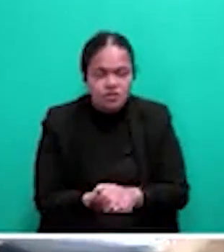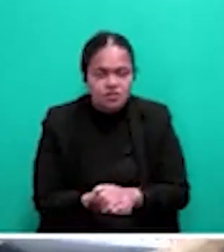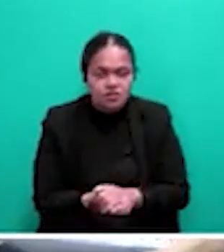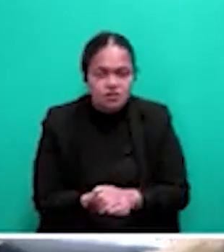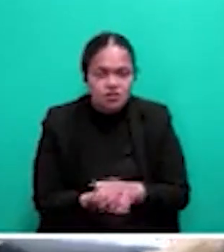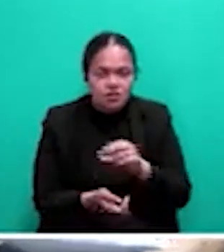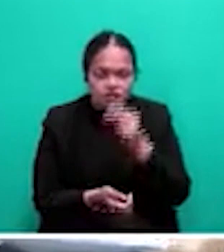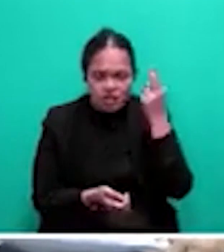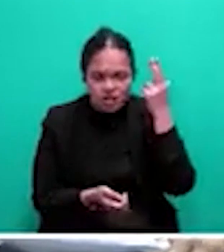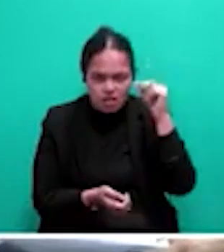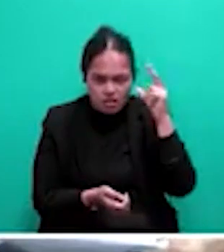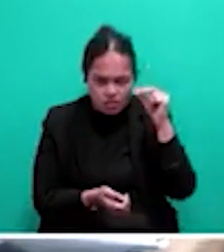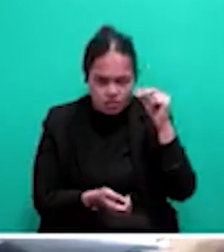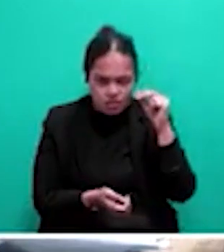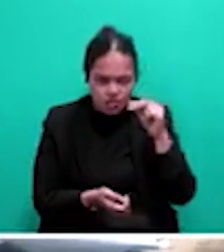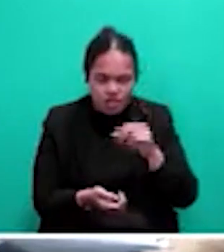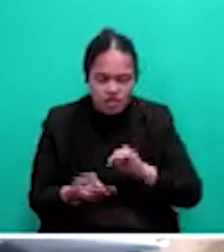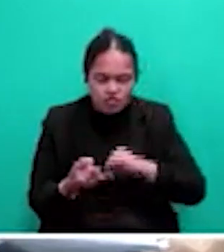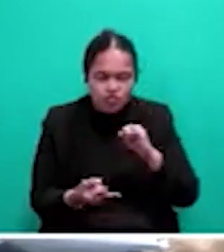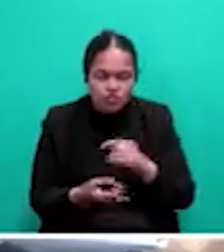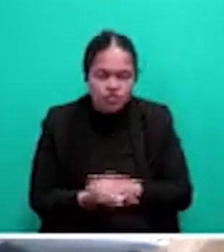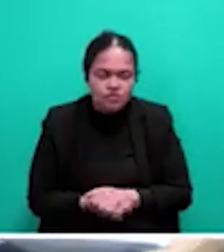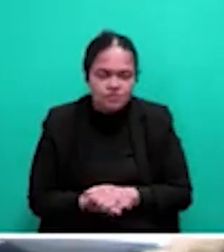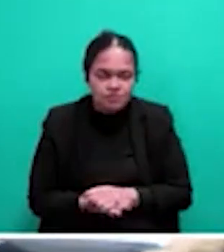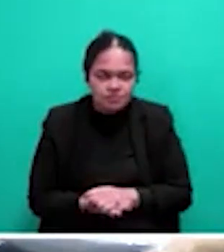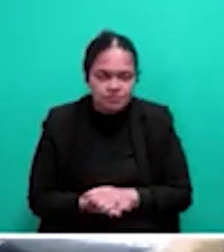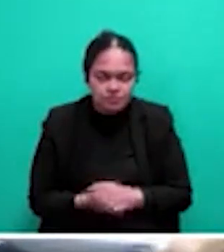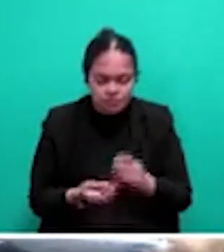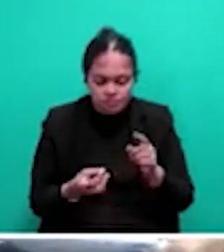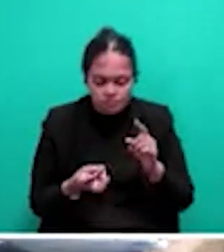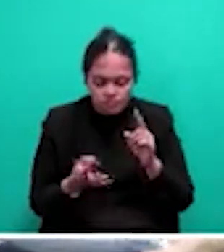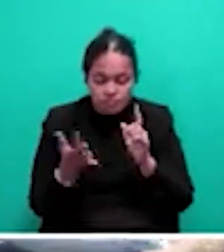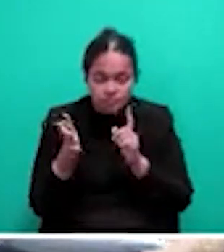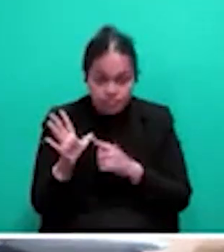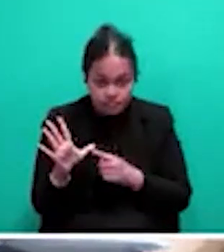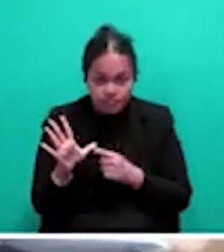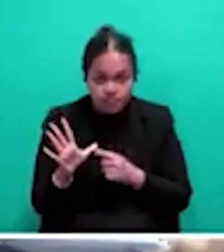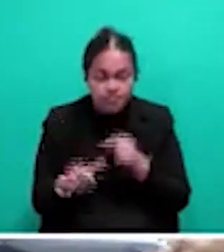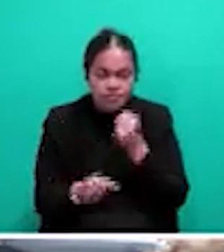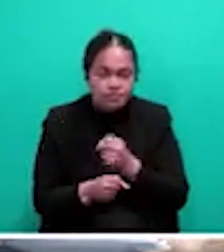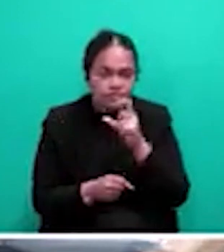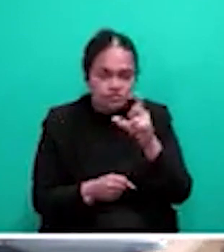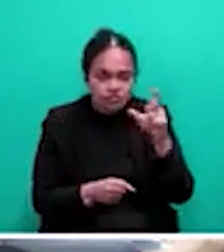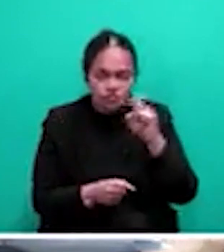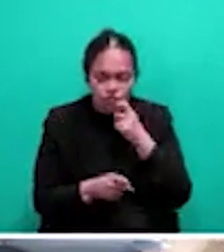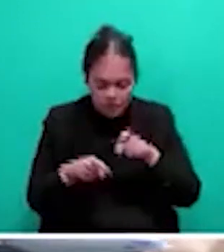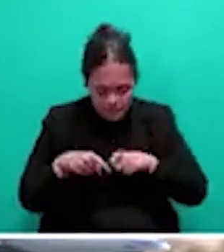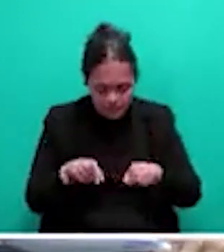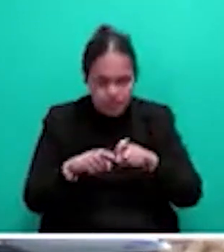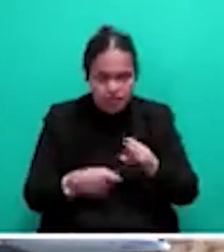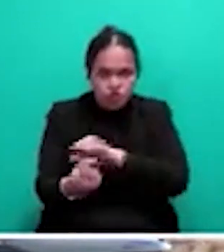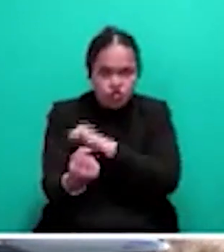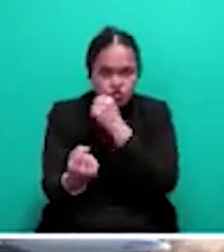i-Taukei interests and aspirations. 5, The GCC maintain and